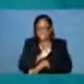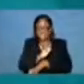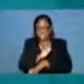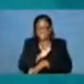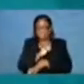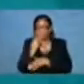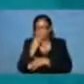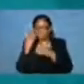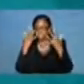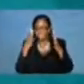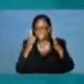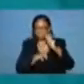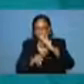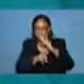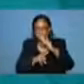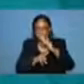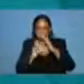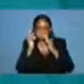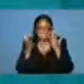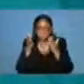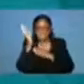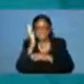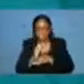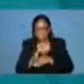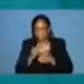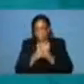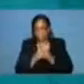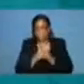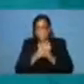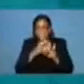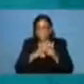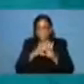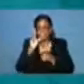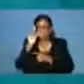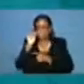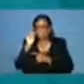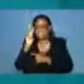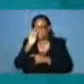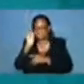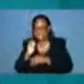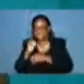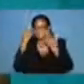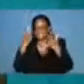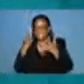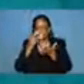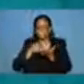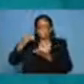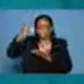primary level or none at all, while 26% had completed university.